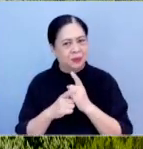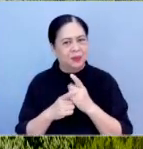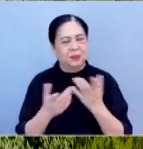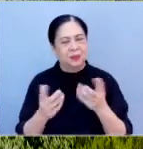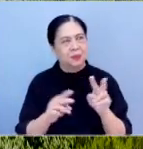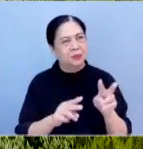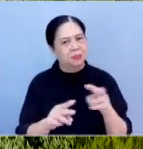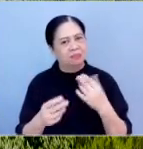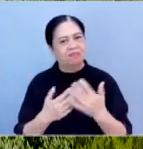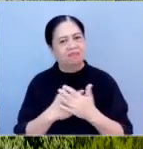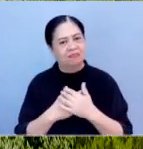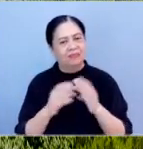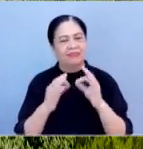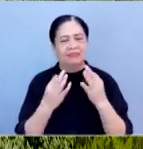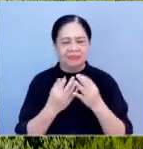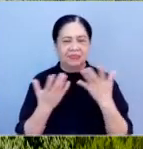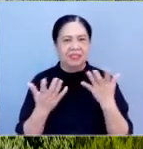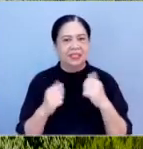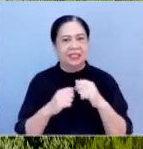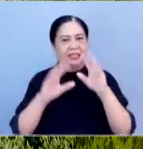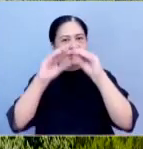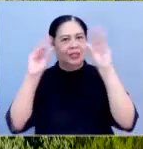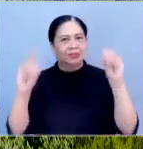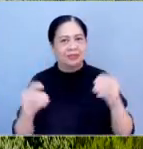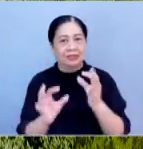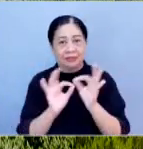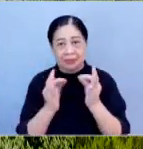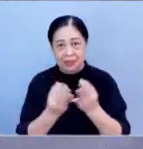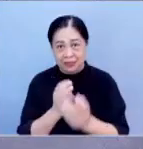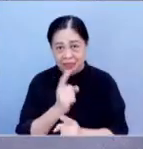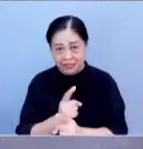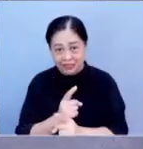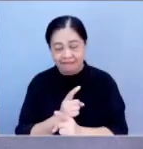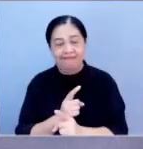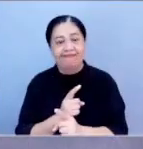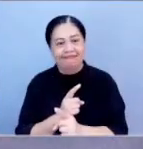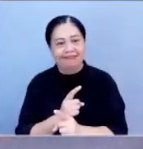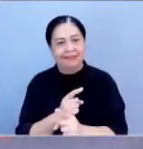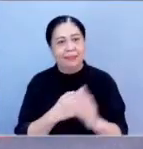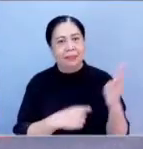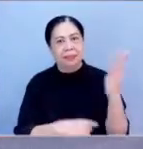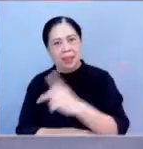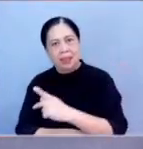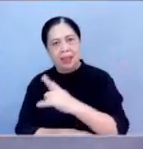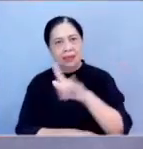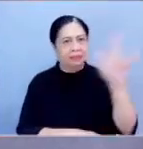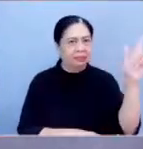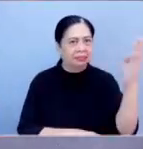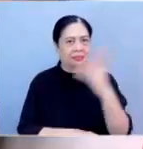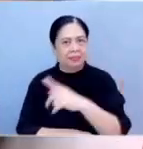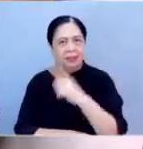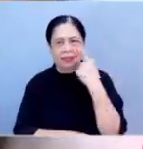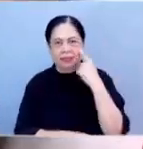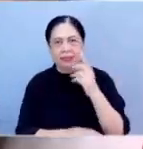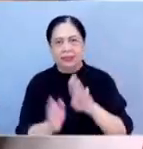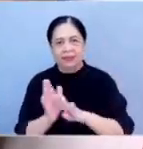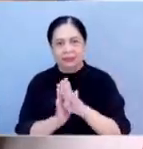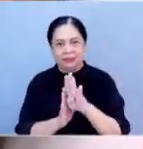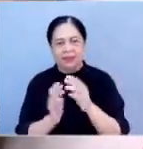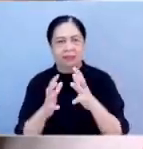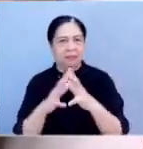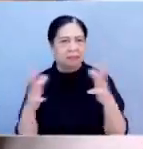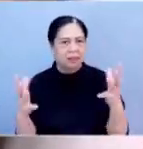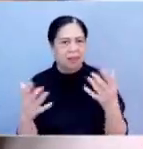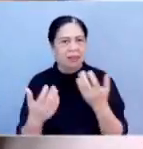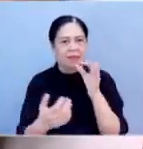know? It's Christmas. Christmas is family. It's right. Jesus. But coming back and forth here in Manila, I'm sure you've developed a love affair with a lot of